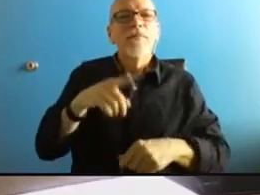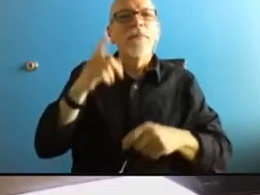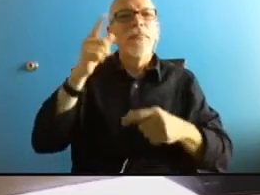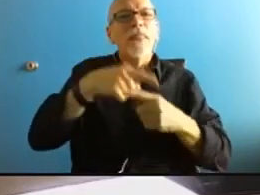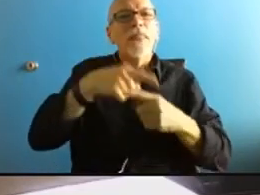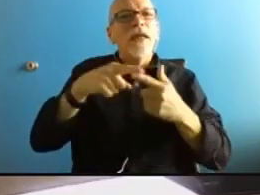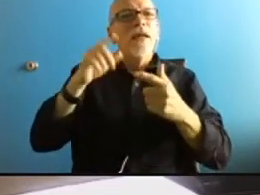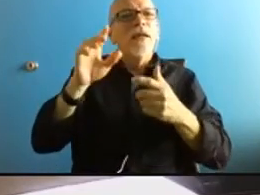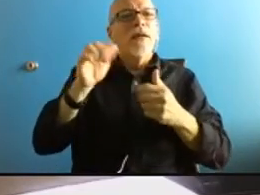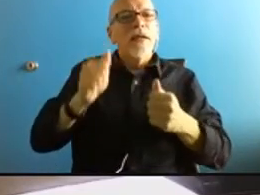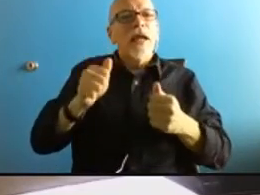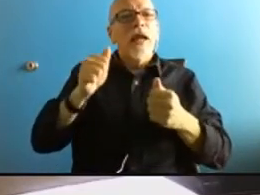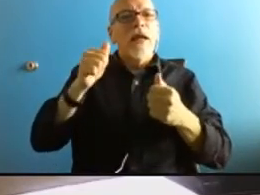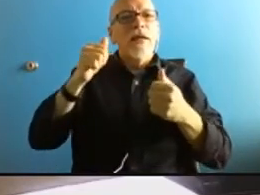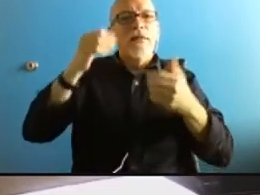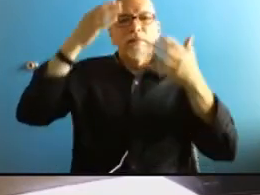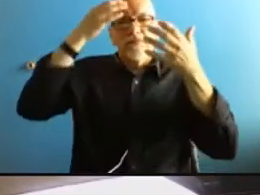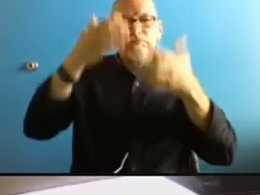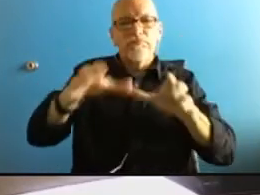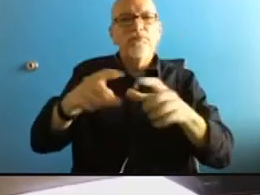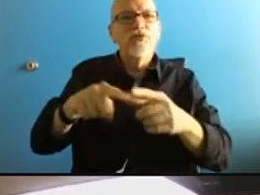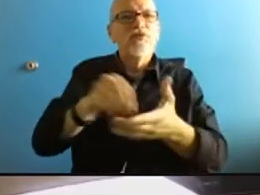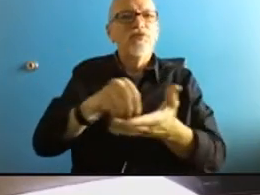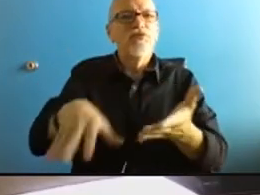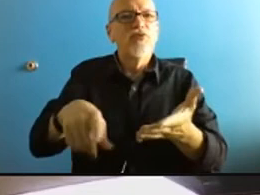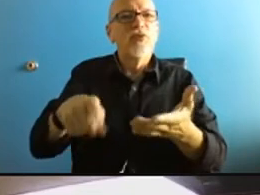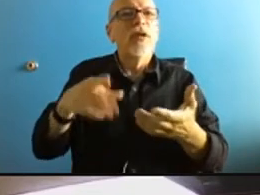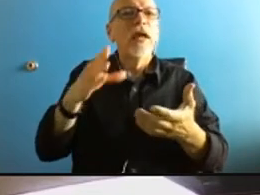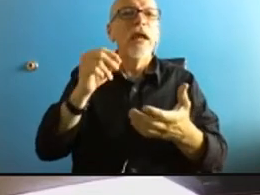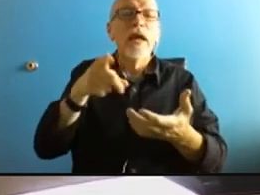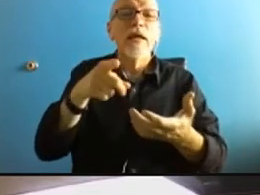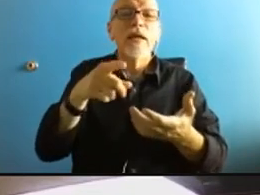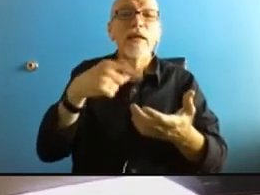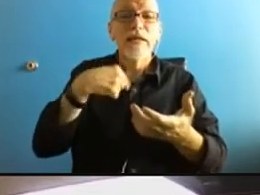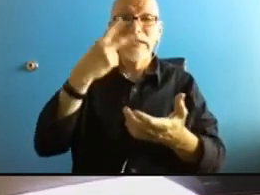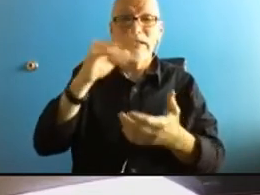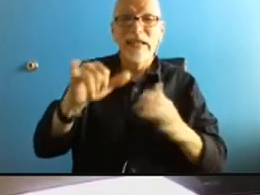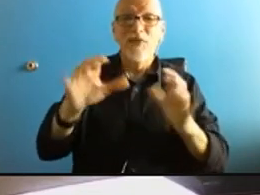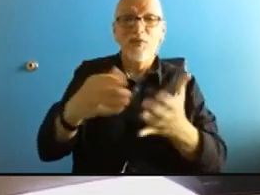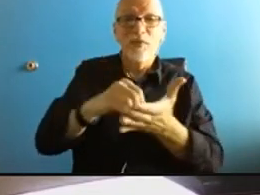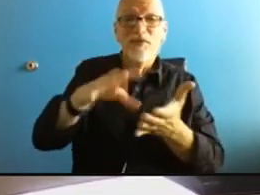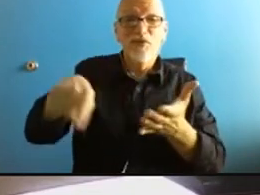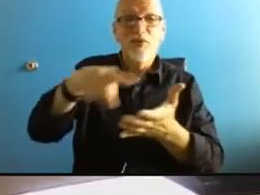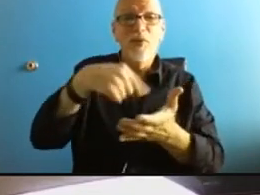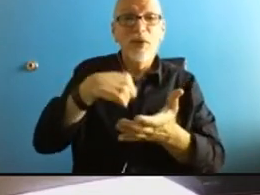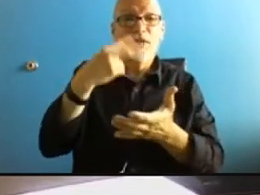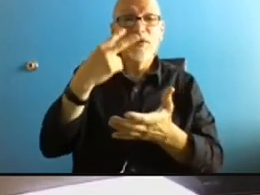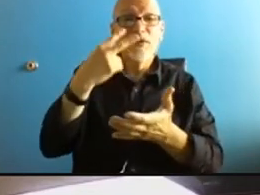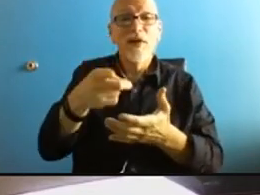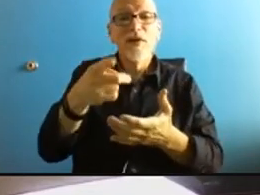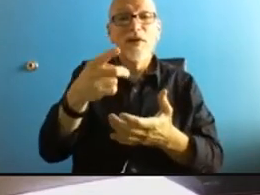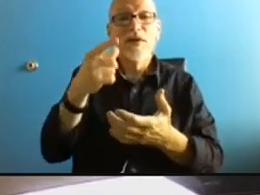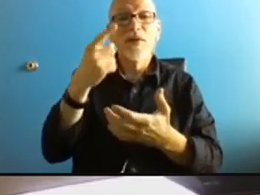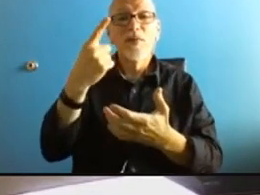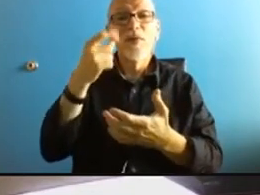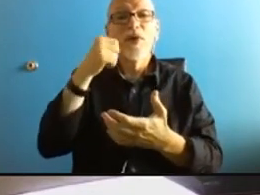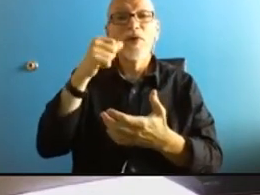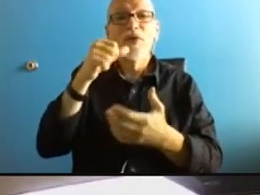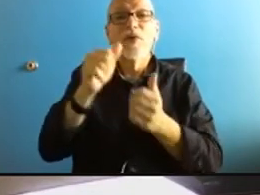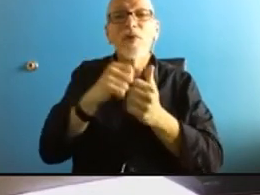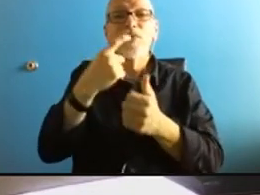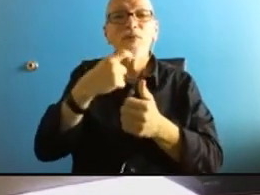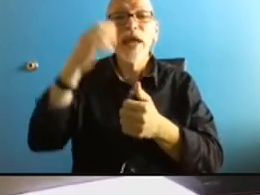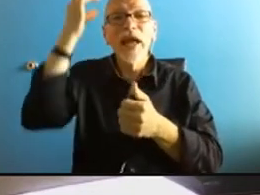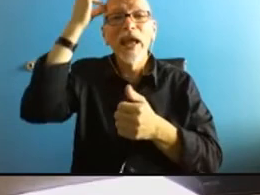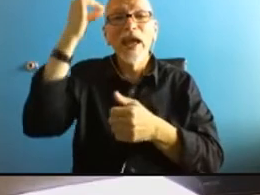that control to the students. And what we saw, and I mean, even with this group of students, there's the one girl with like the reddish hair that's